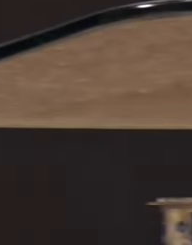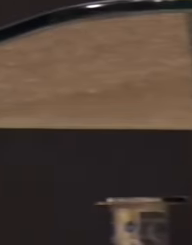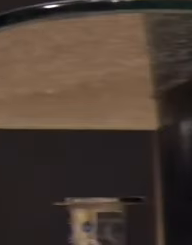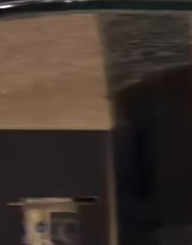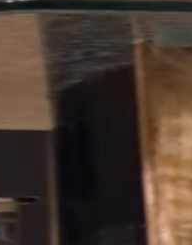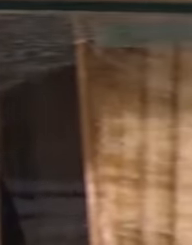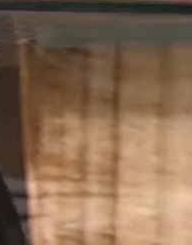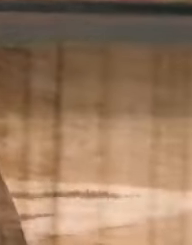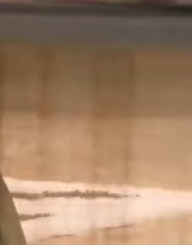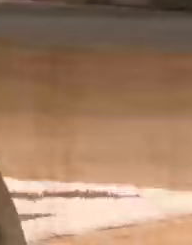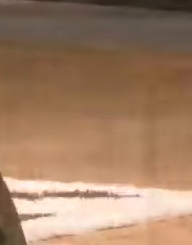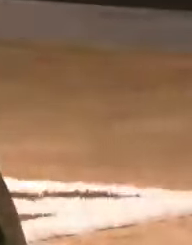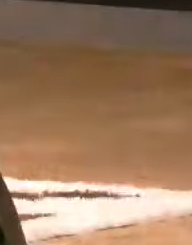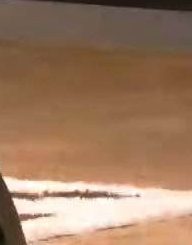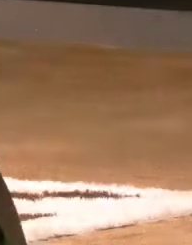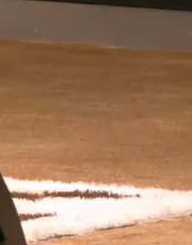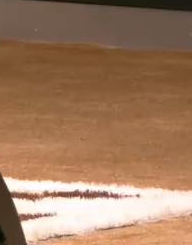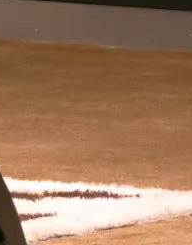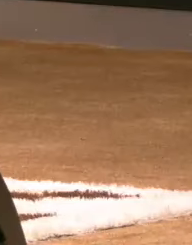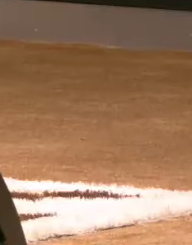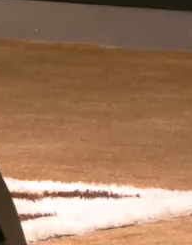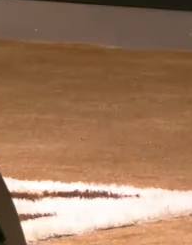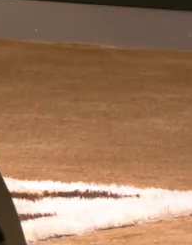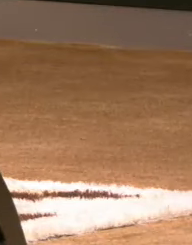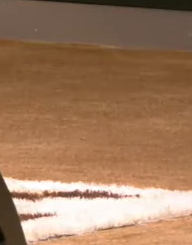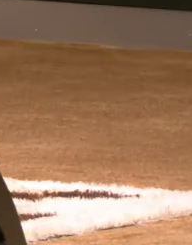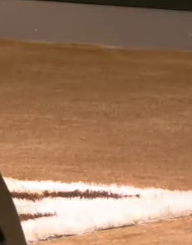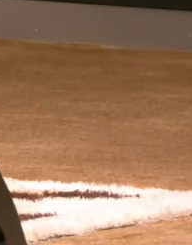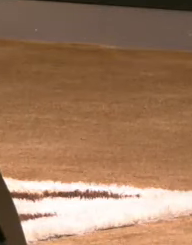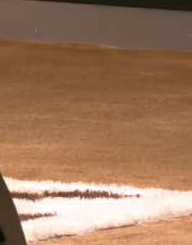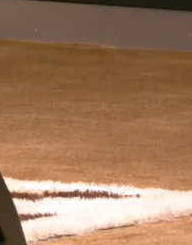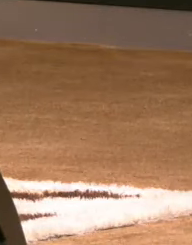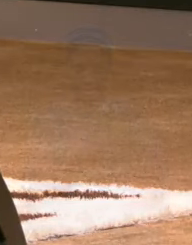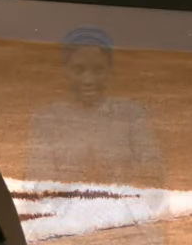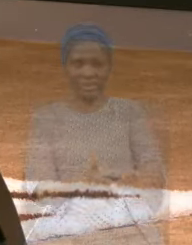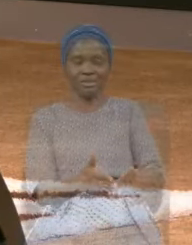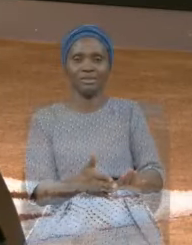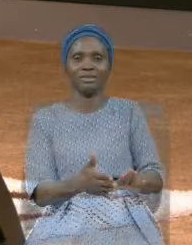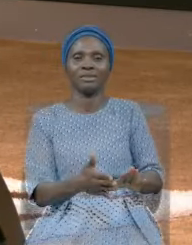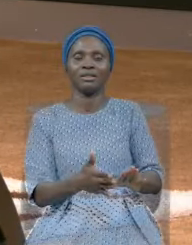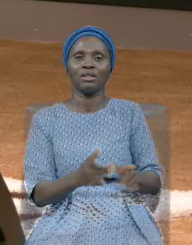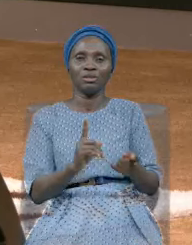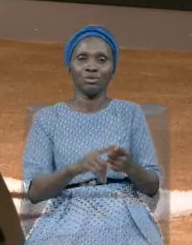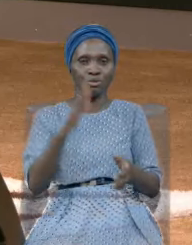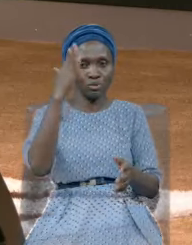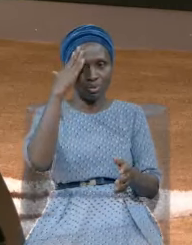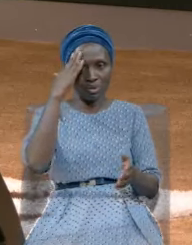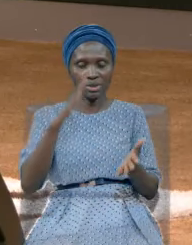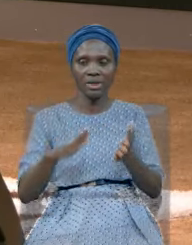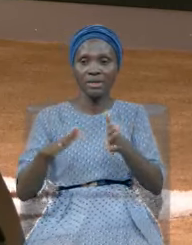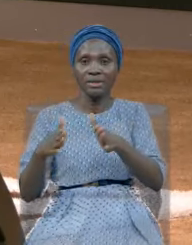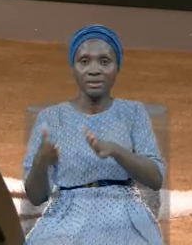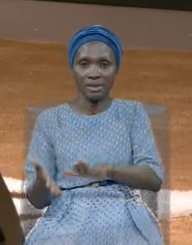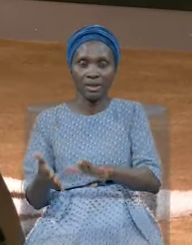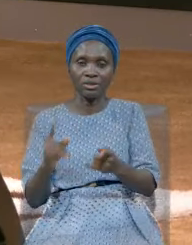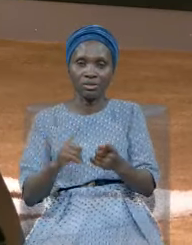They are dead perpetually. They are dead to knowledge. They are dead